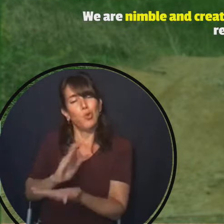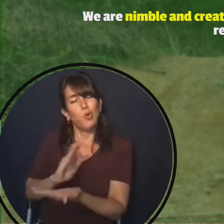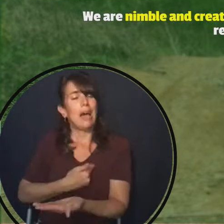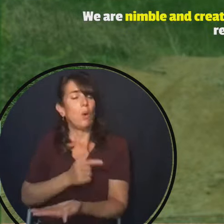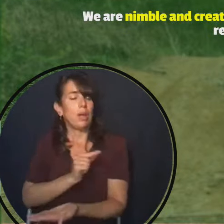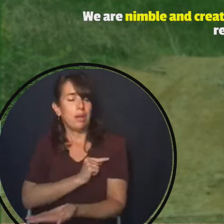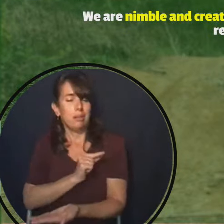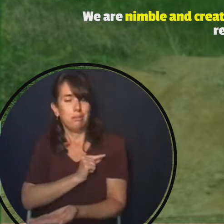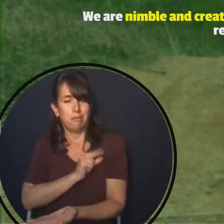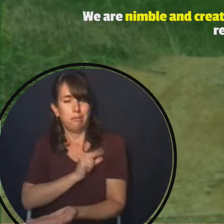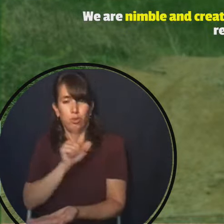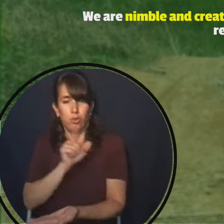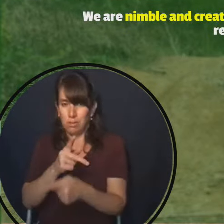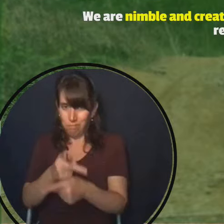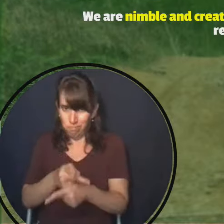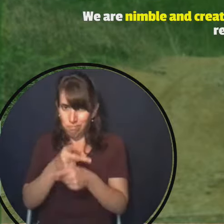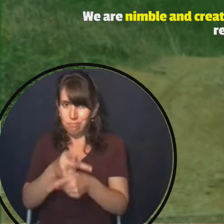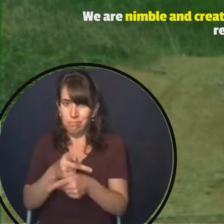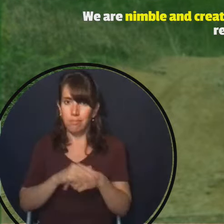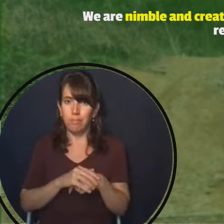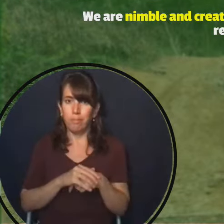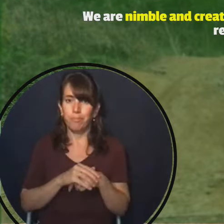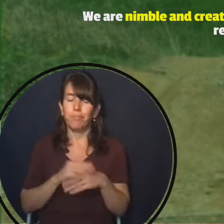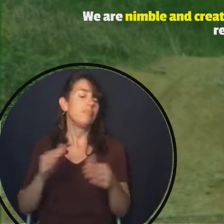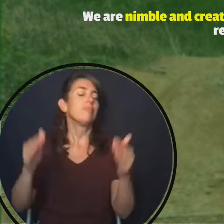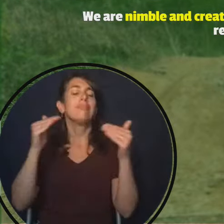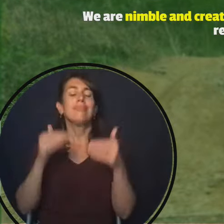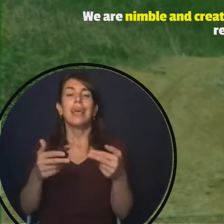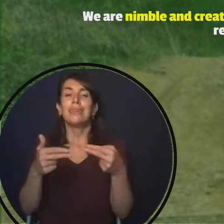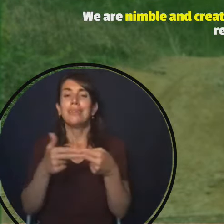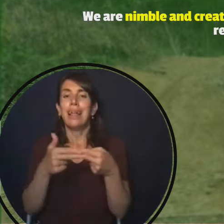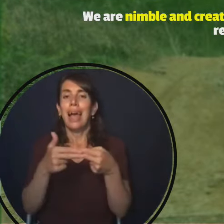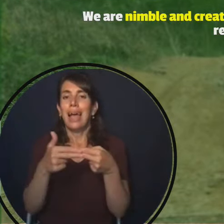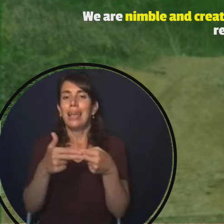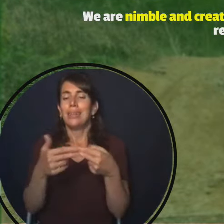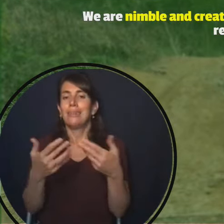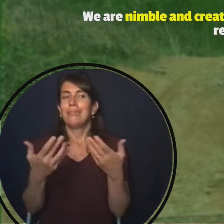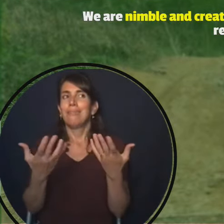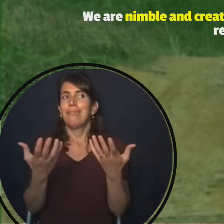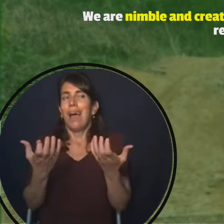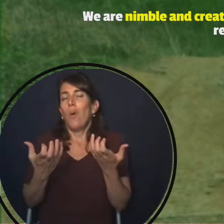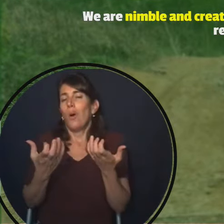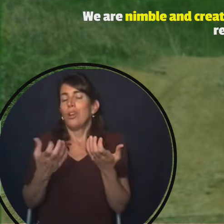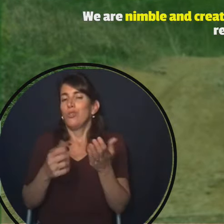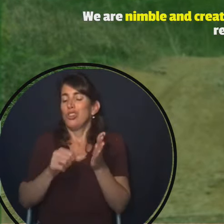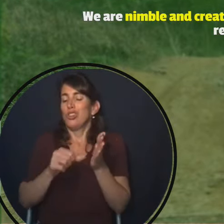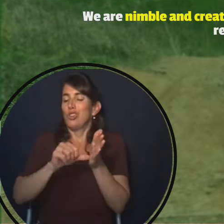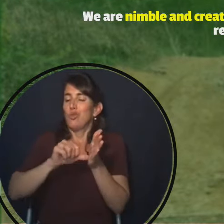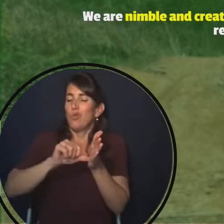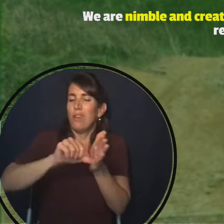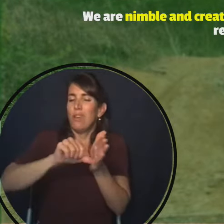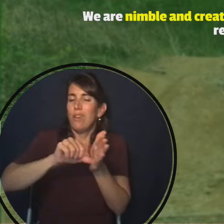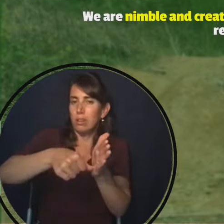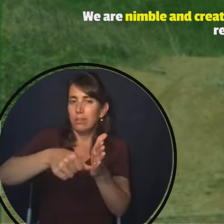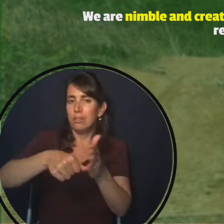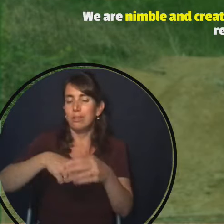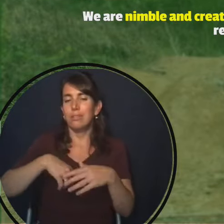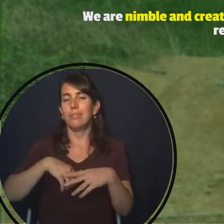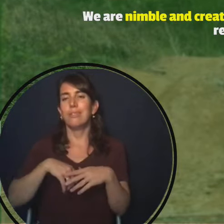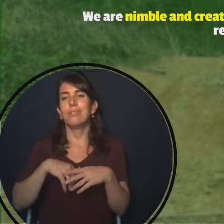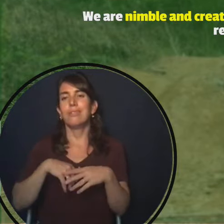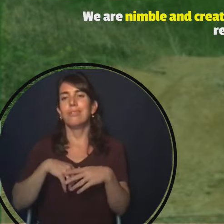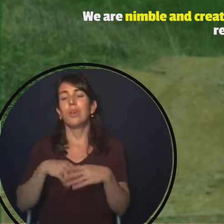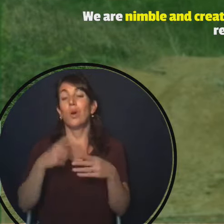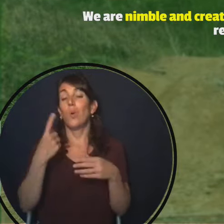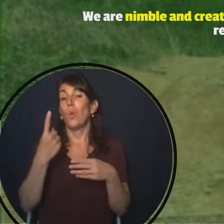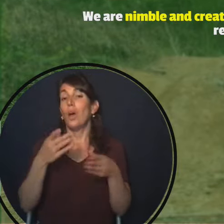And I think, you know, this, we wanted to just kind of reinforce that we, you know, one of the ways that, you know,